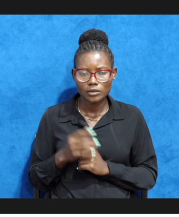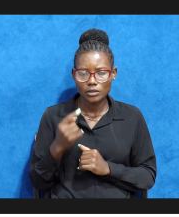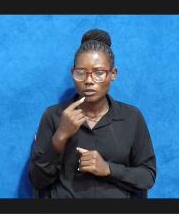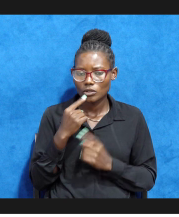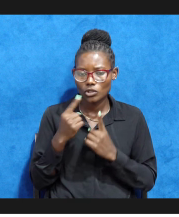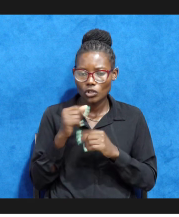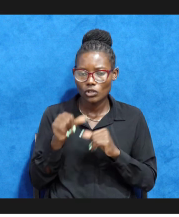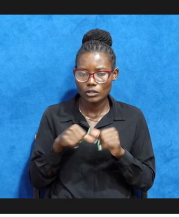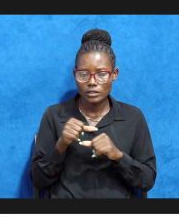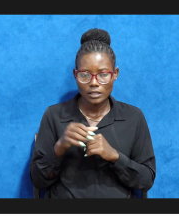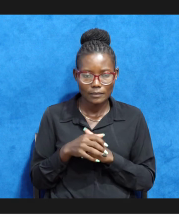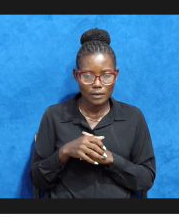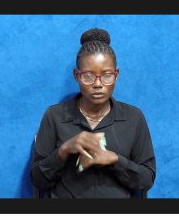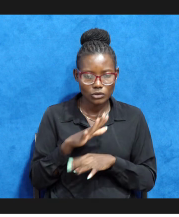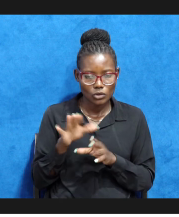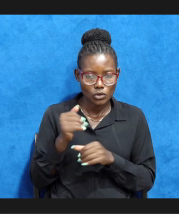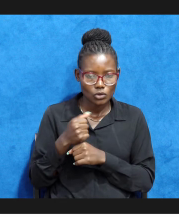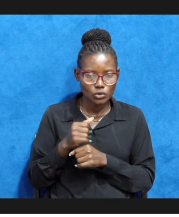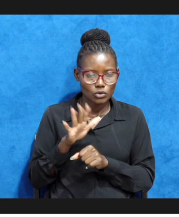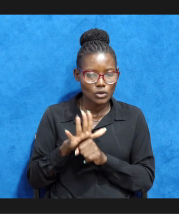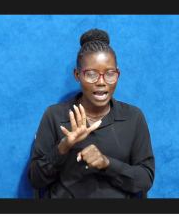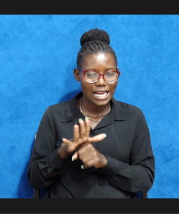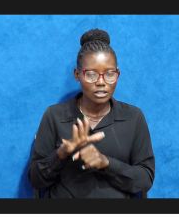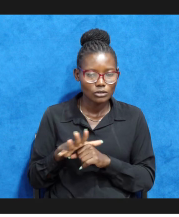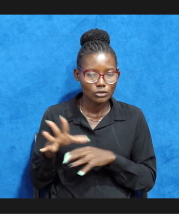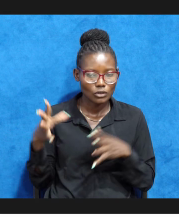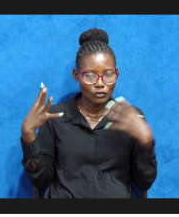Yes, I have one for clarifications.